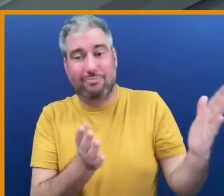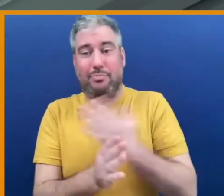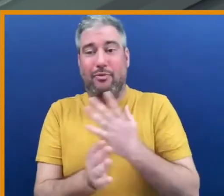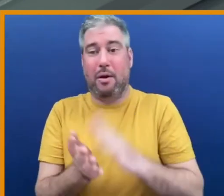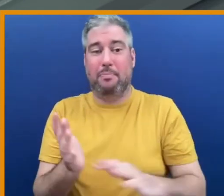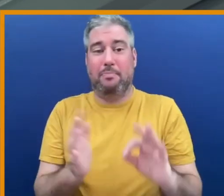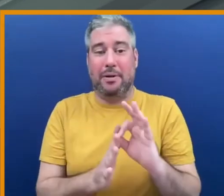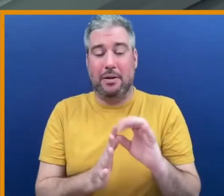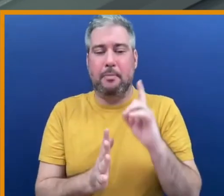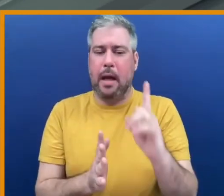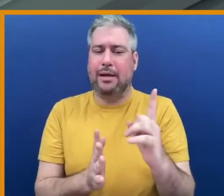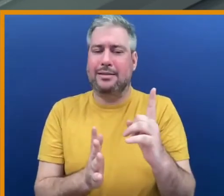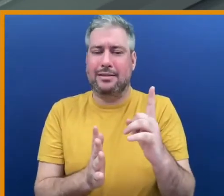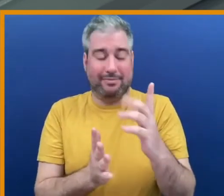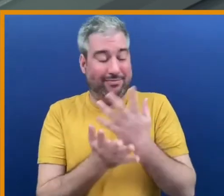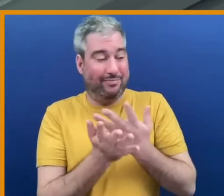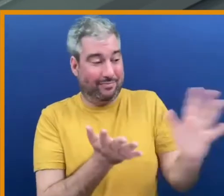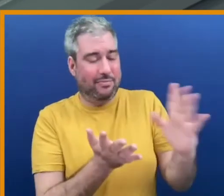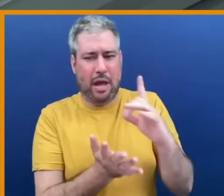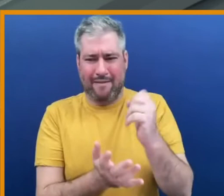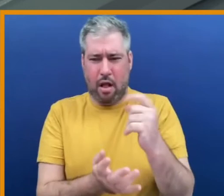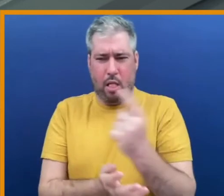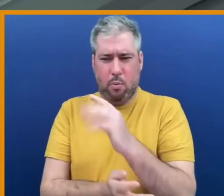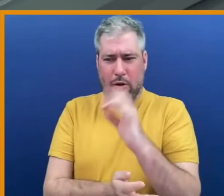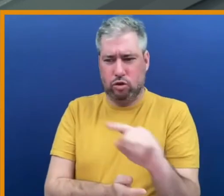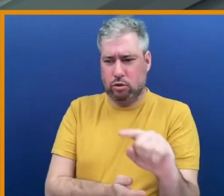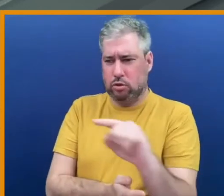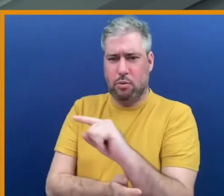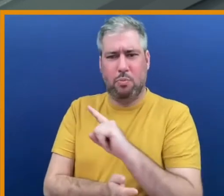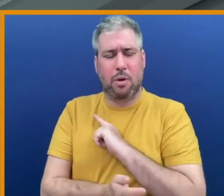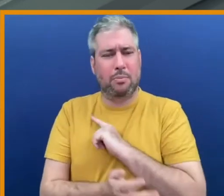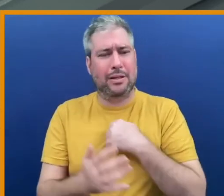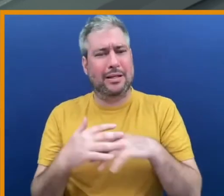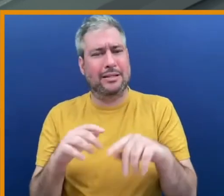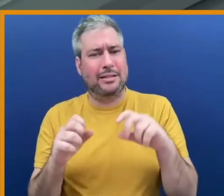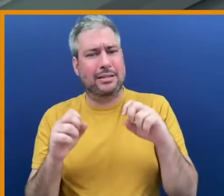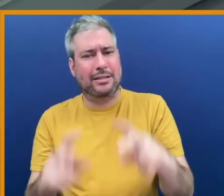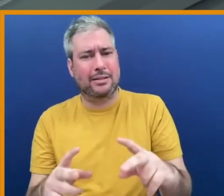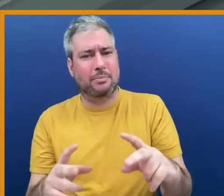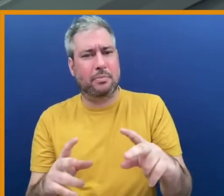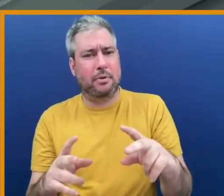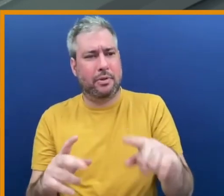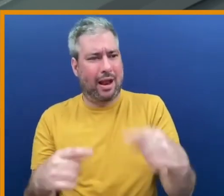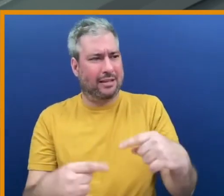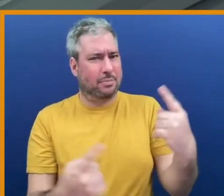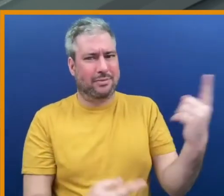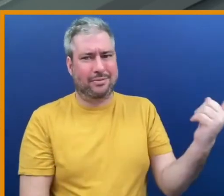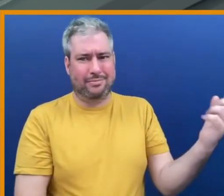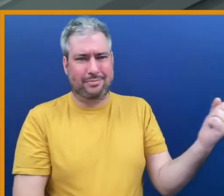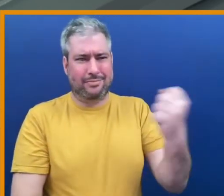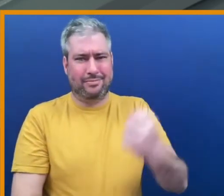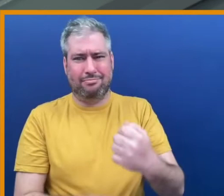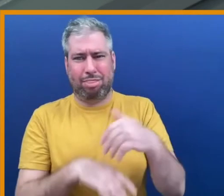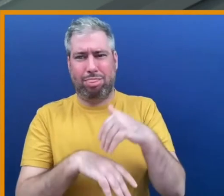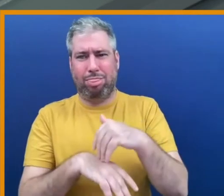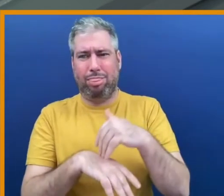somebody this fundamentally corrupt run the country we live in? But what does it take to